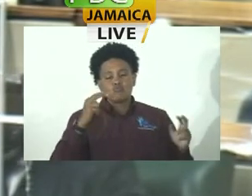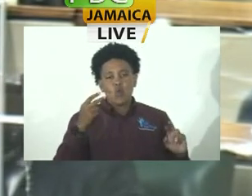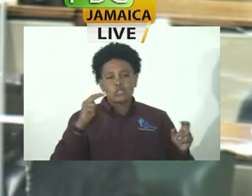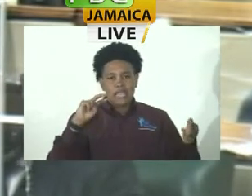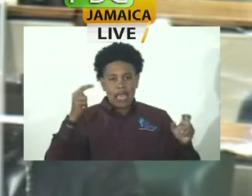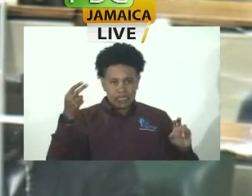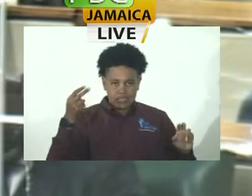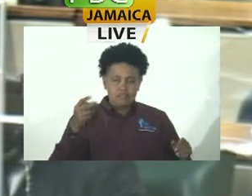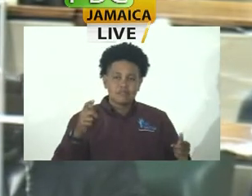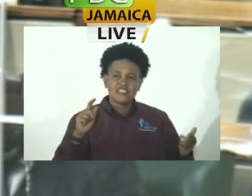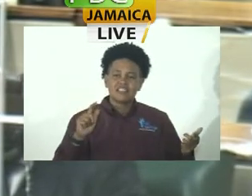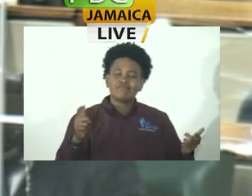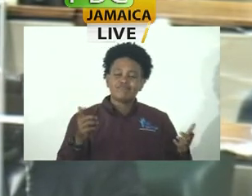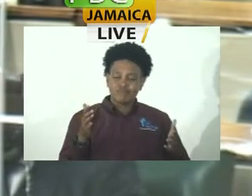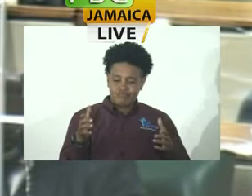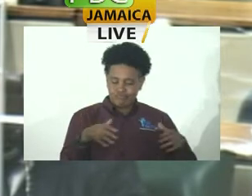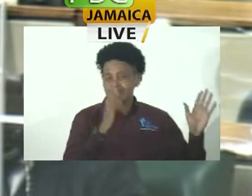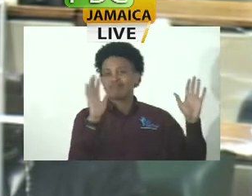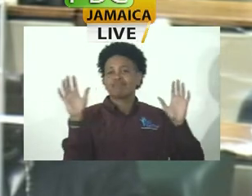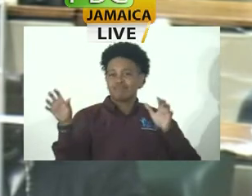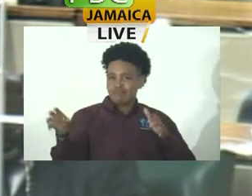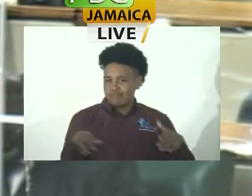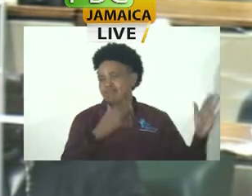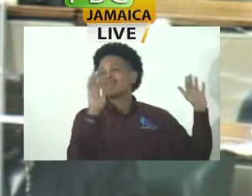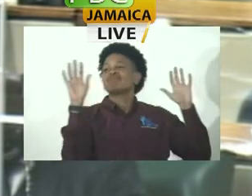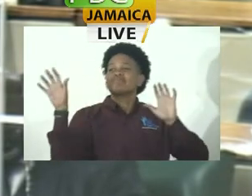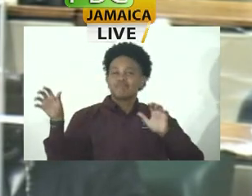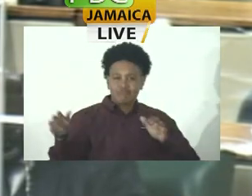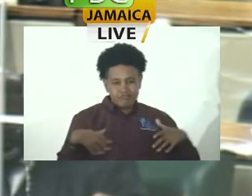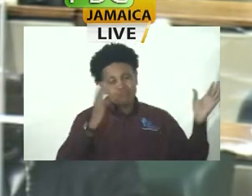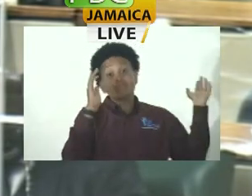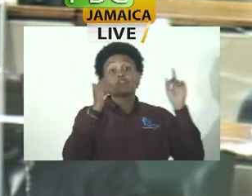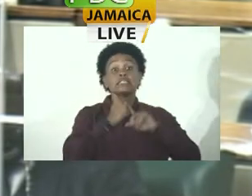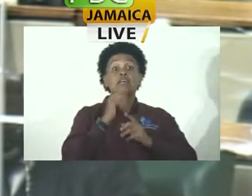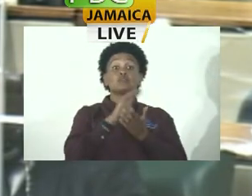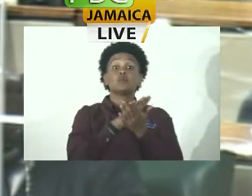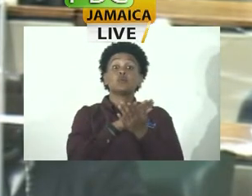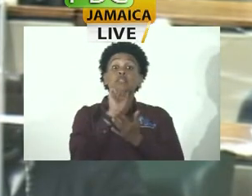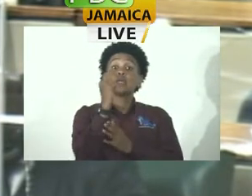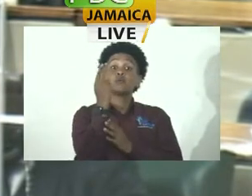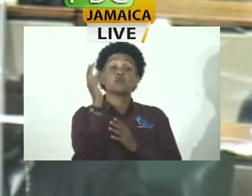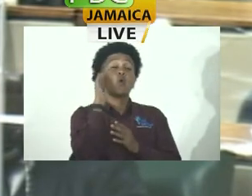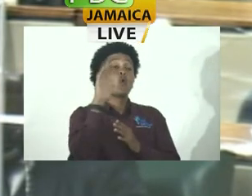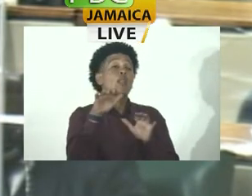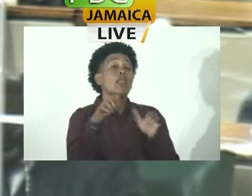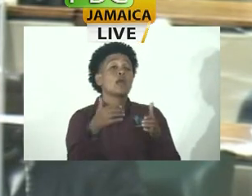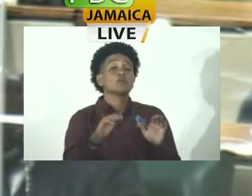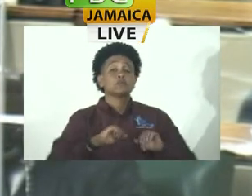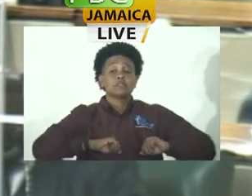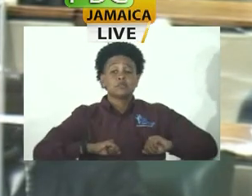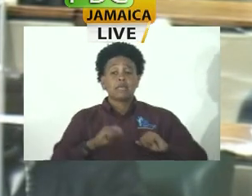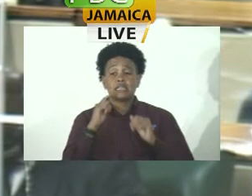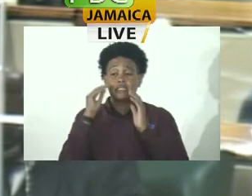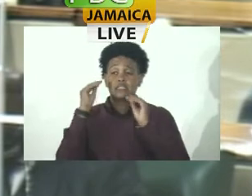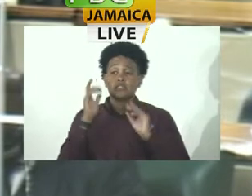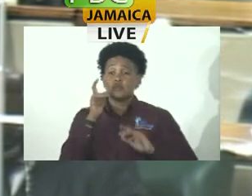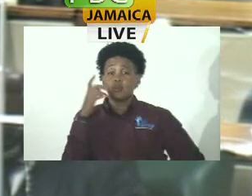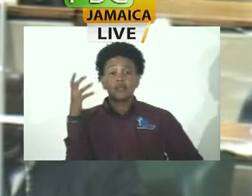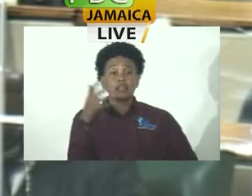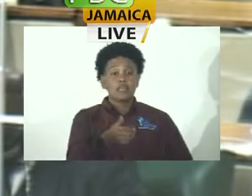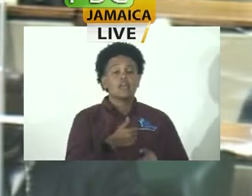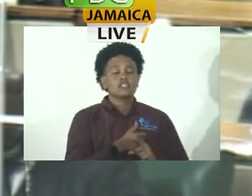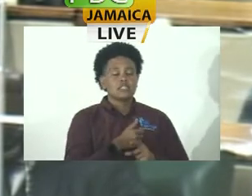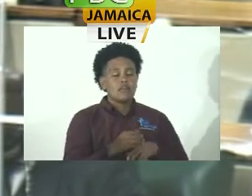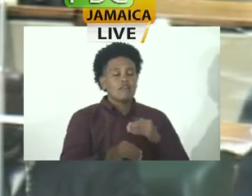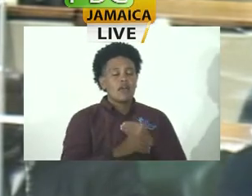so the school should be able to utilize all its classroom spaces and the teachers who are there uh